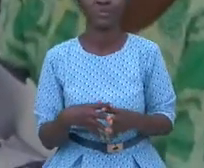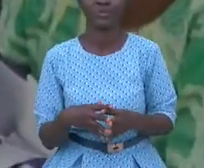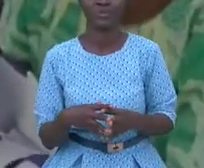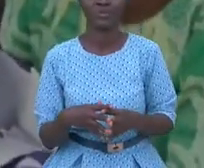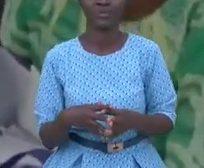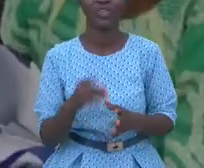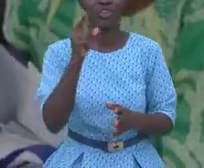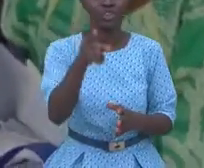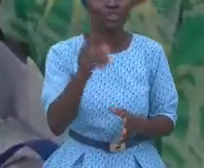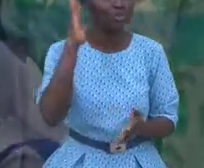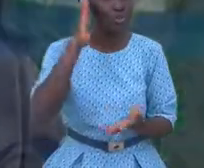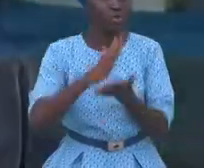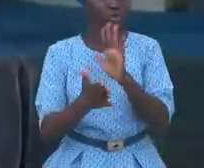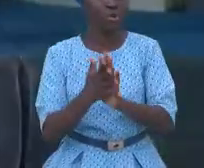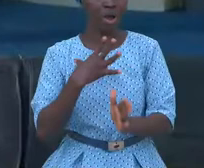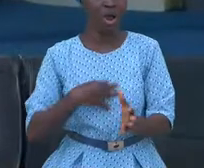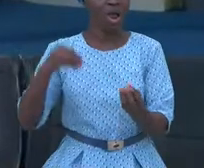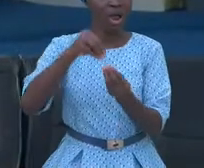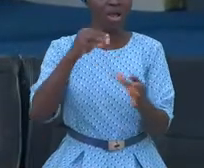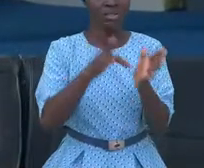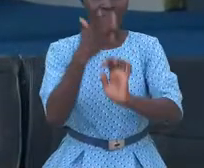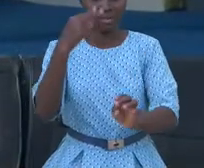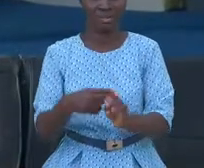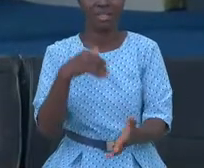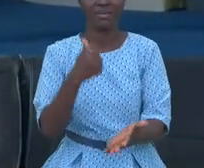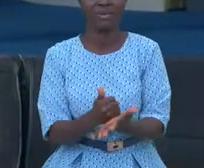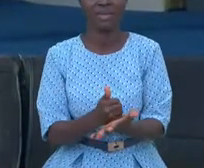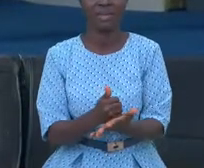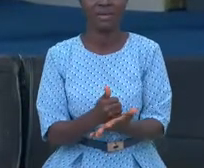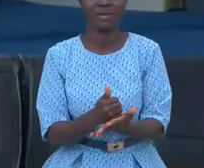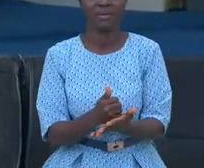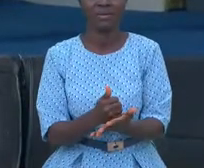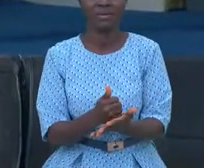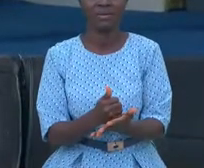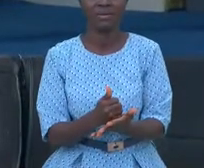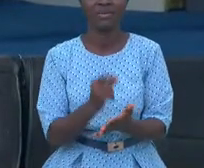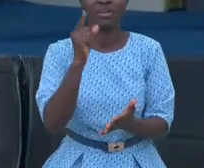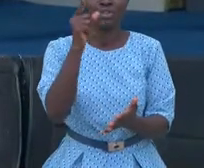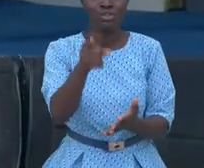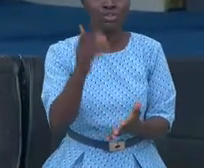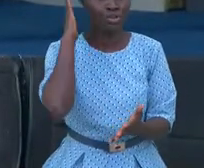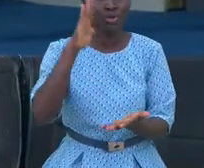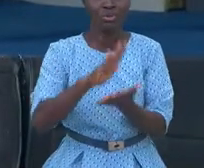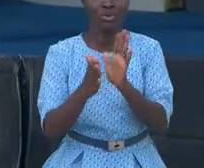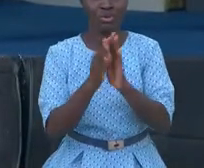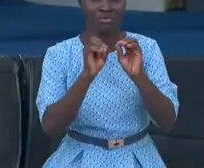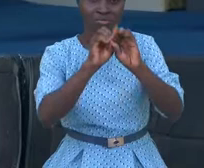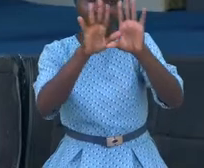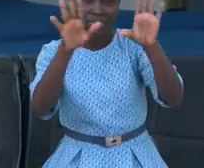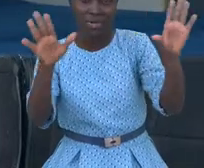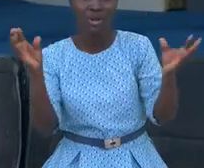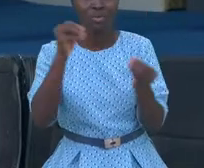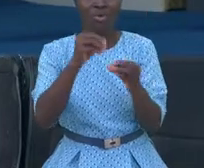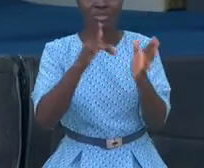Amen. You'll be whiter in Jesus' name. Amen. You'll be brighter in Jesus'